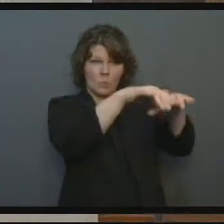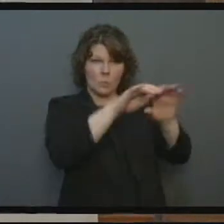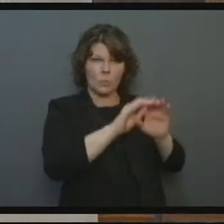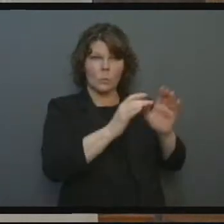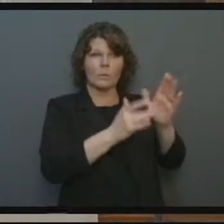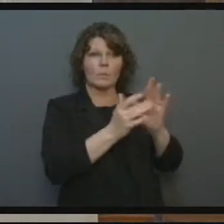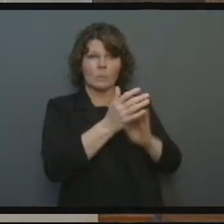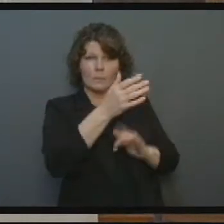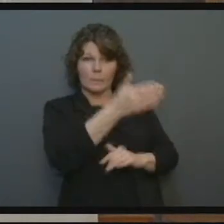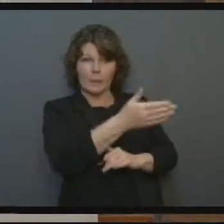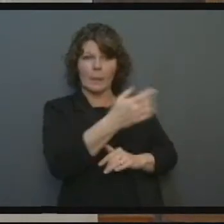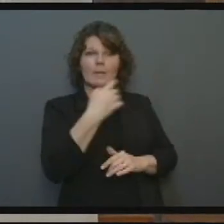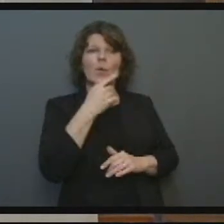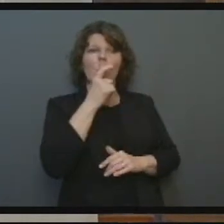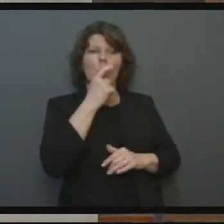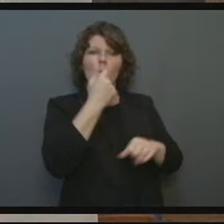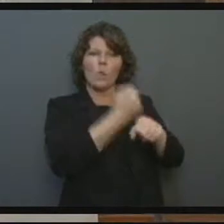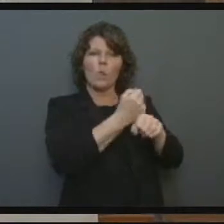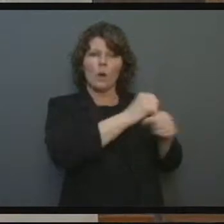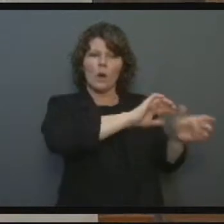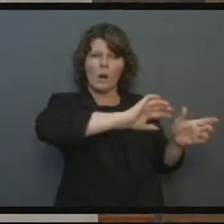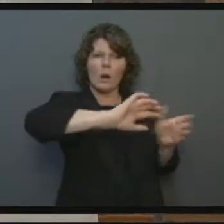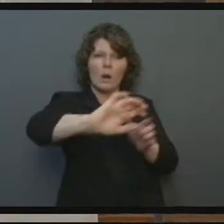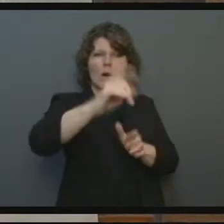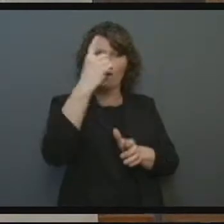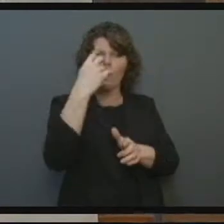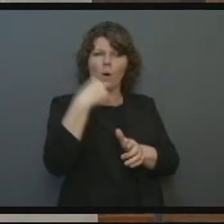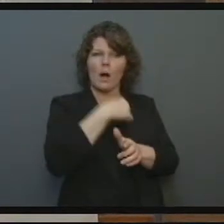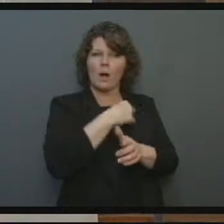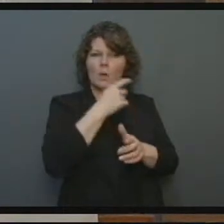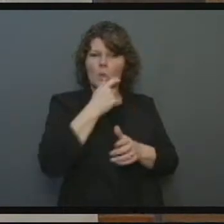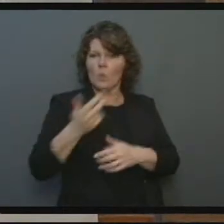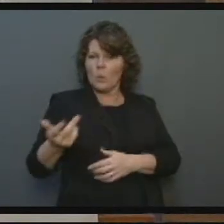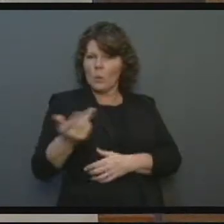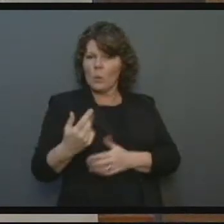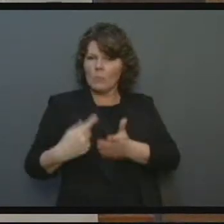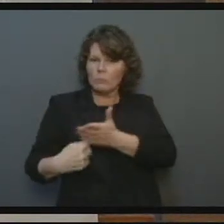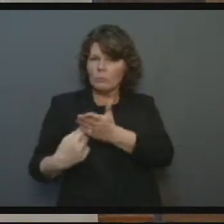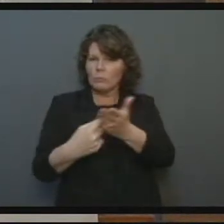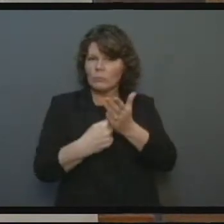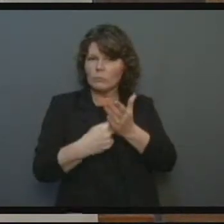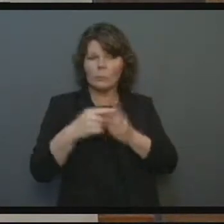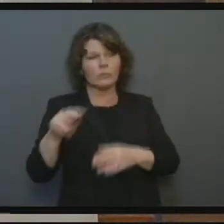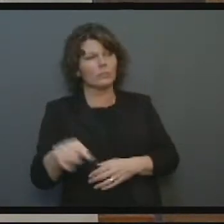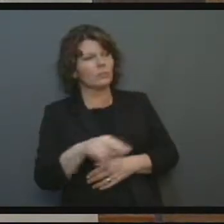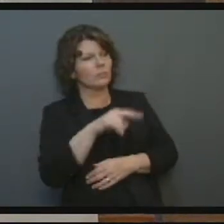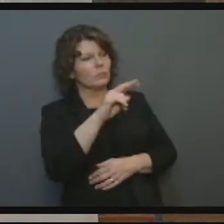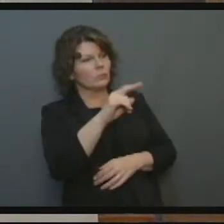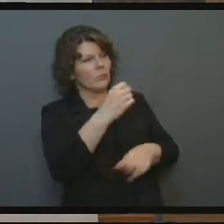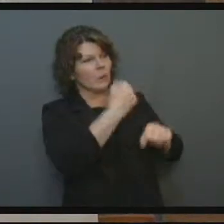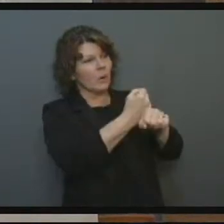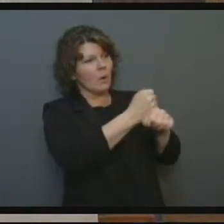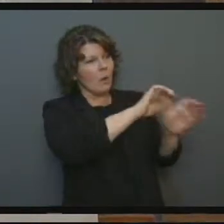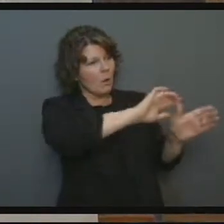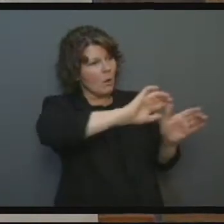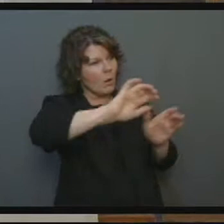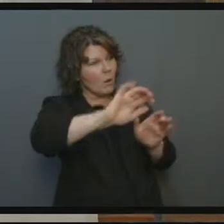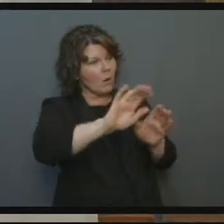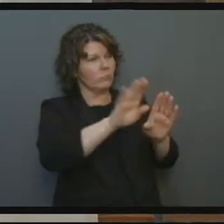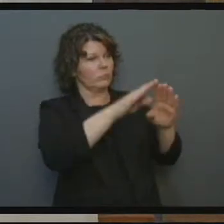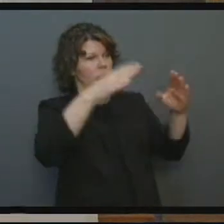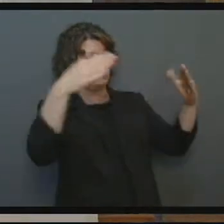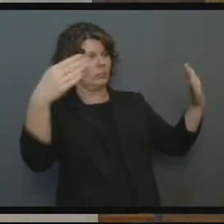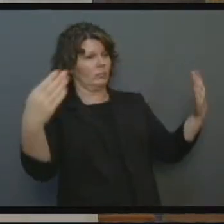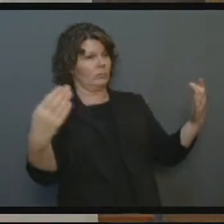to one another, "Who will roll away the stone for us from the entrance of the tomb?" And looking up, they saw that the stone had been rolled back. It was